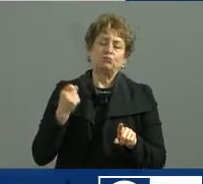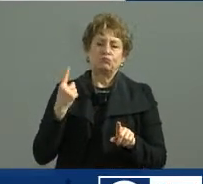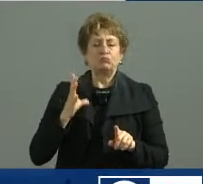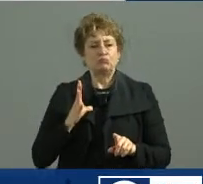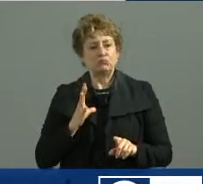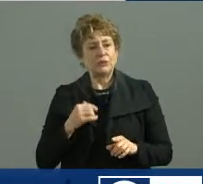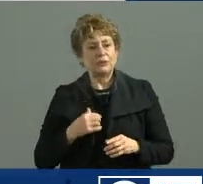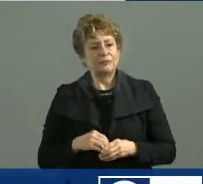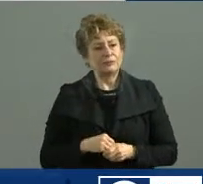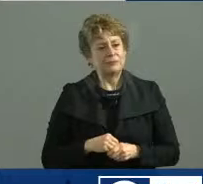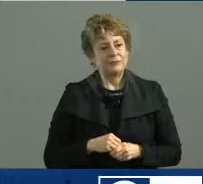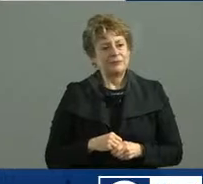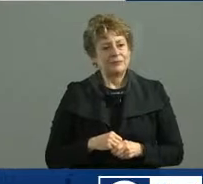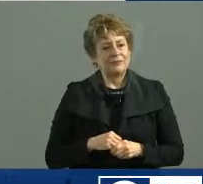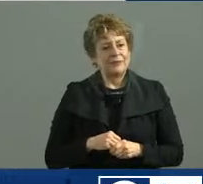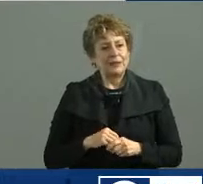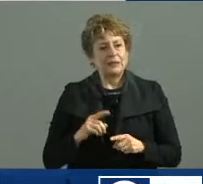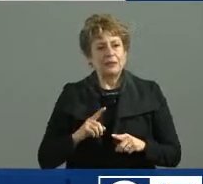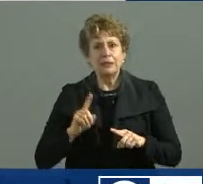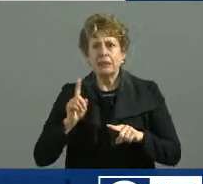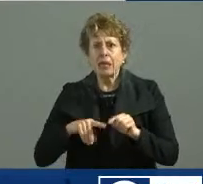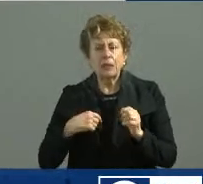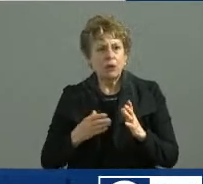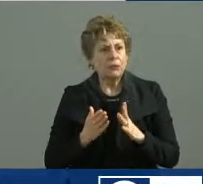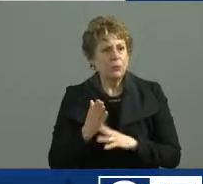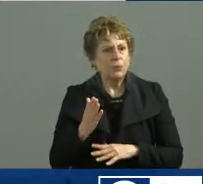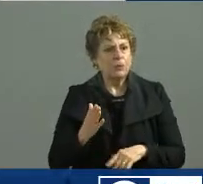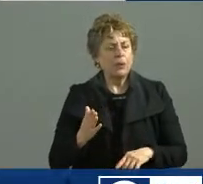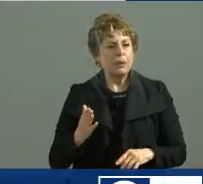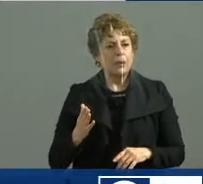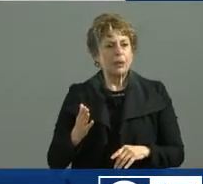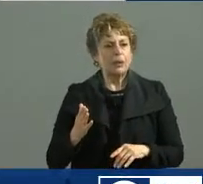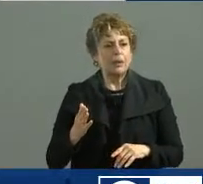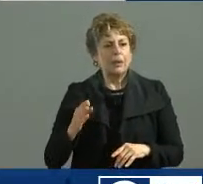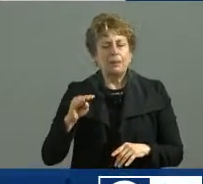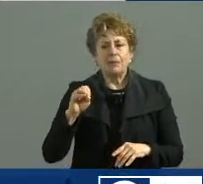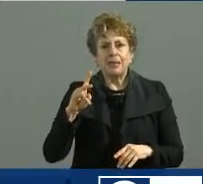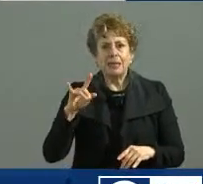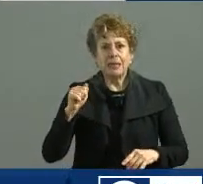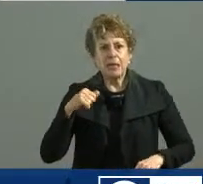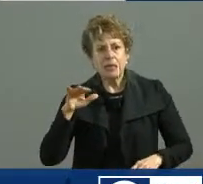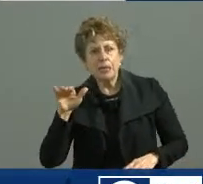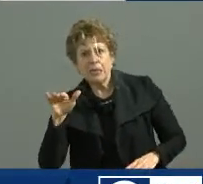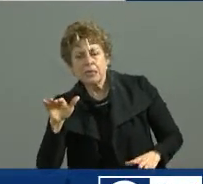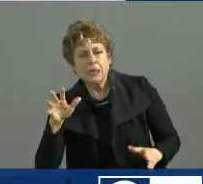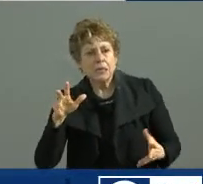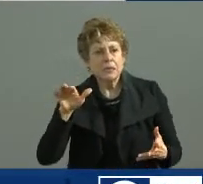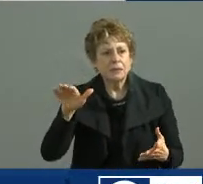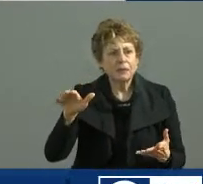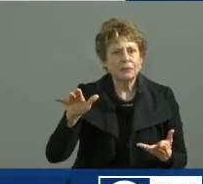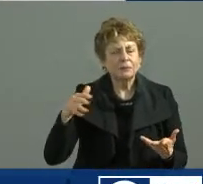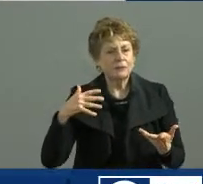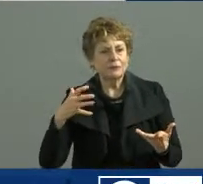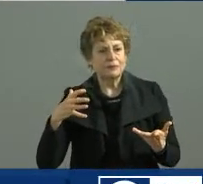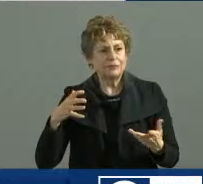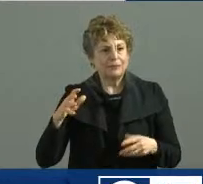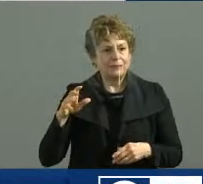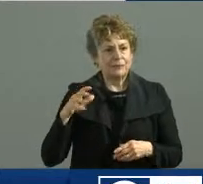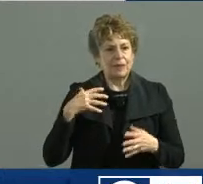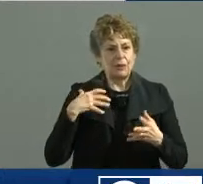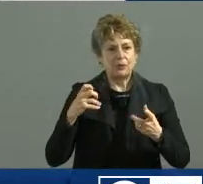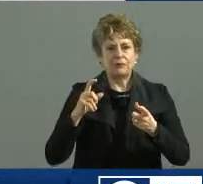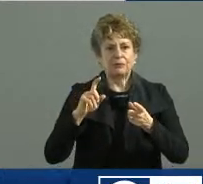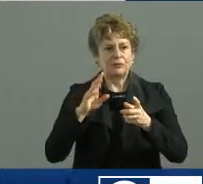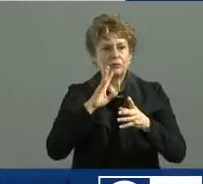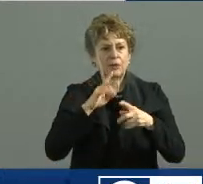get through regular media deadlines. I wanted to ask about the variants of the virus and about